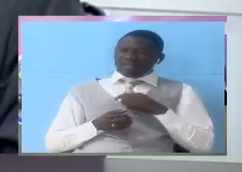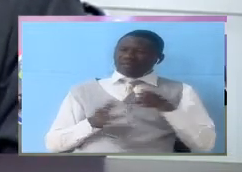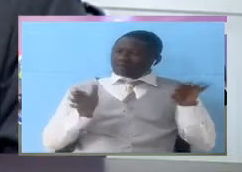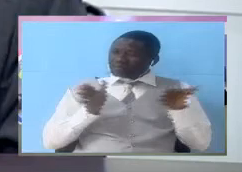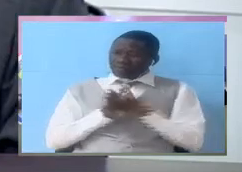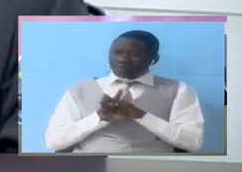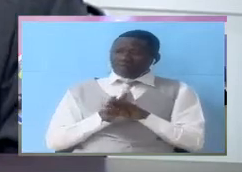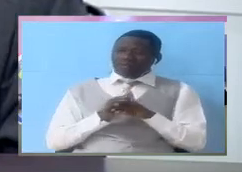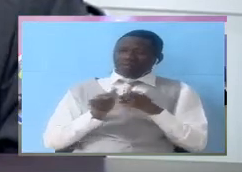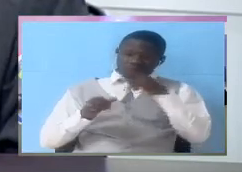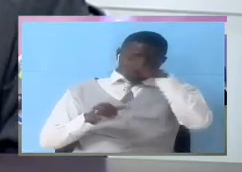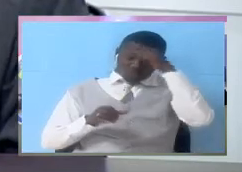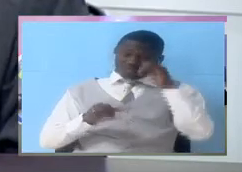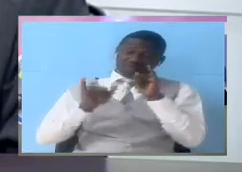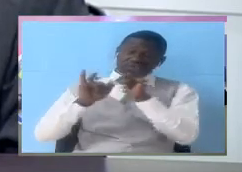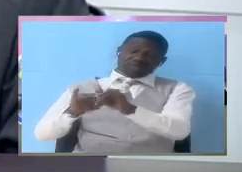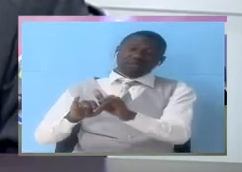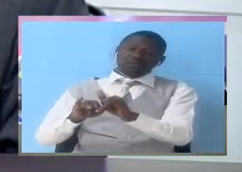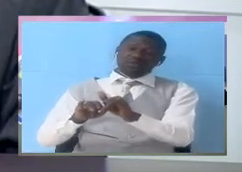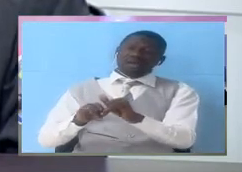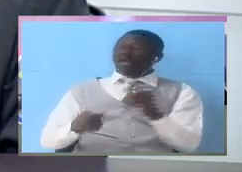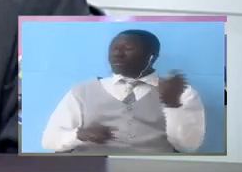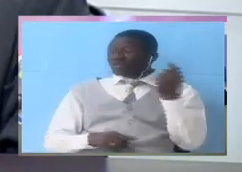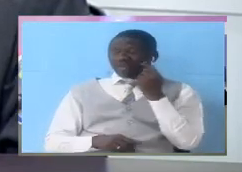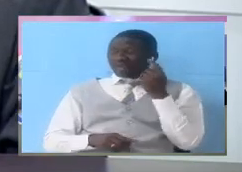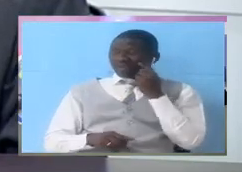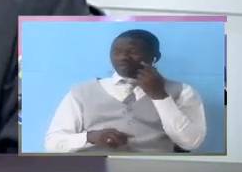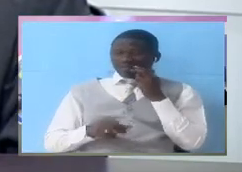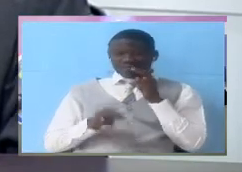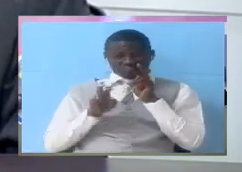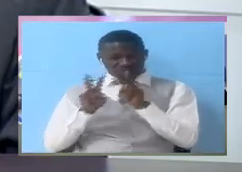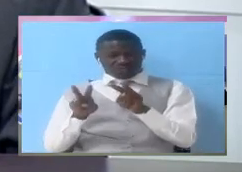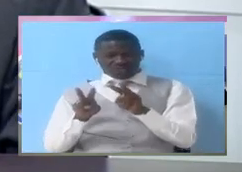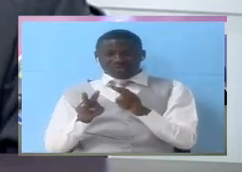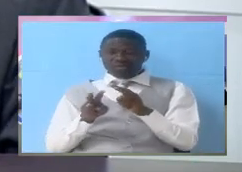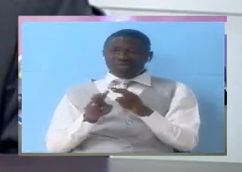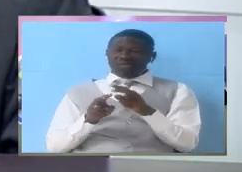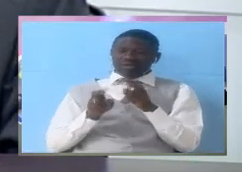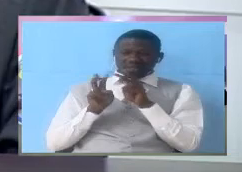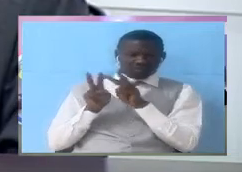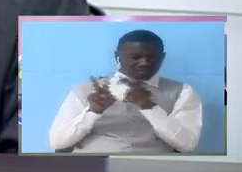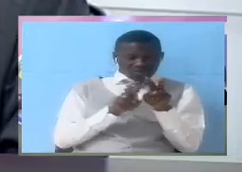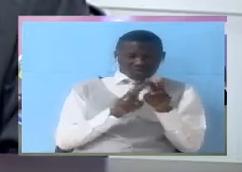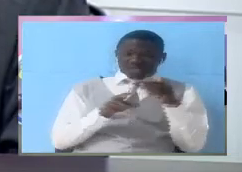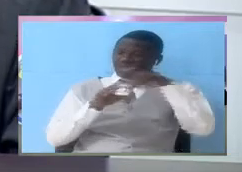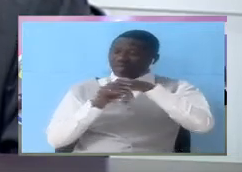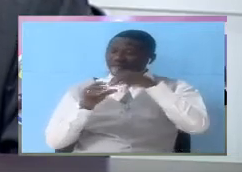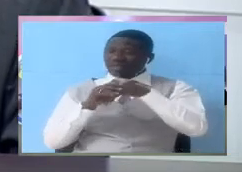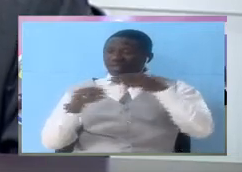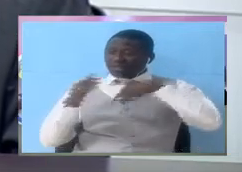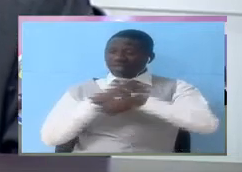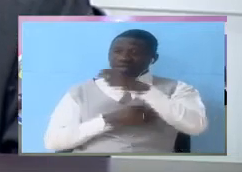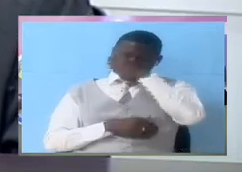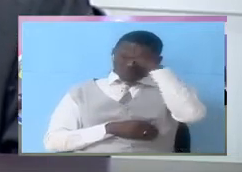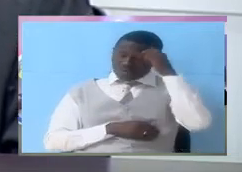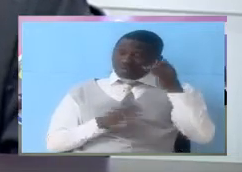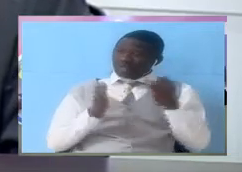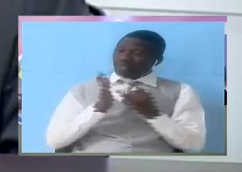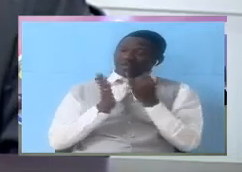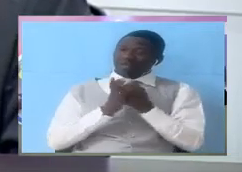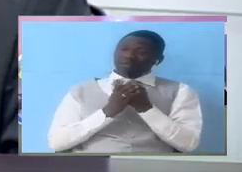there to be overseeing every day practically the commission, interfering in their work, the panel to